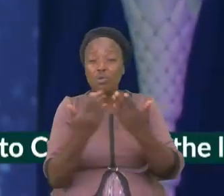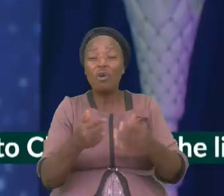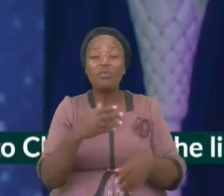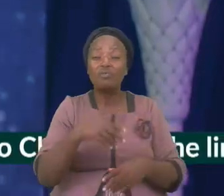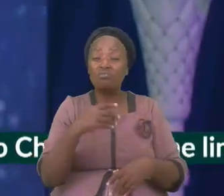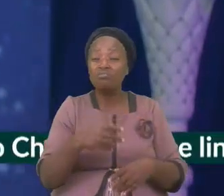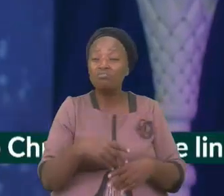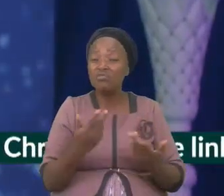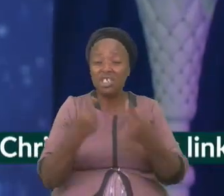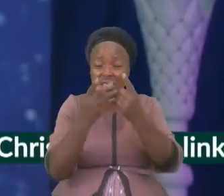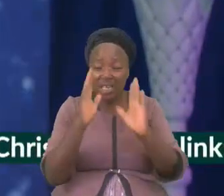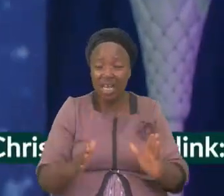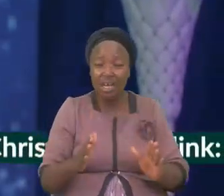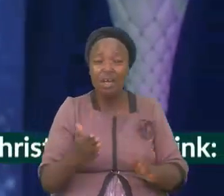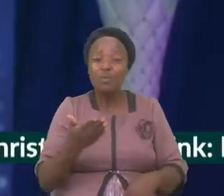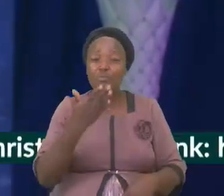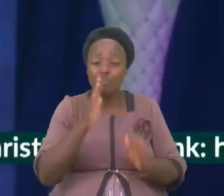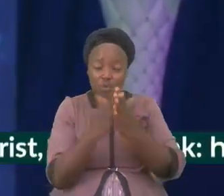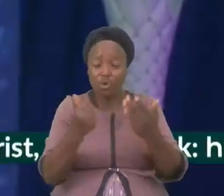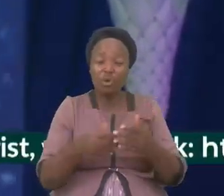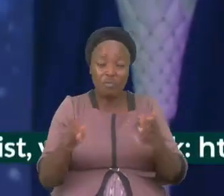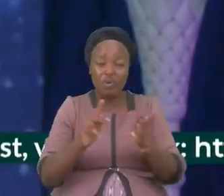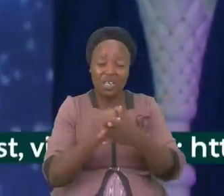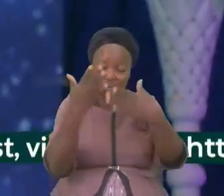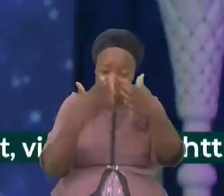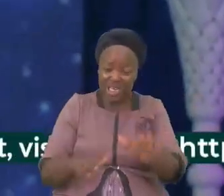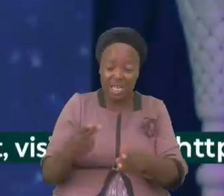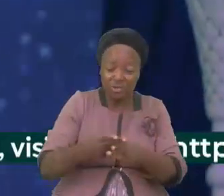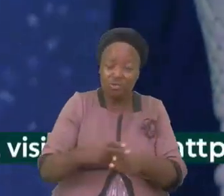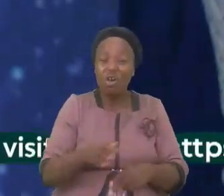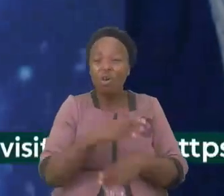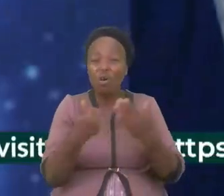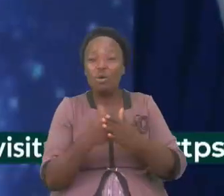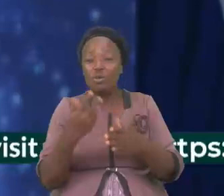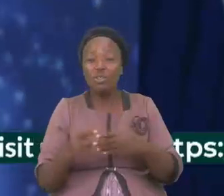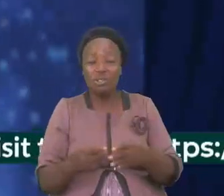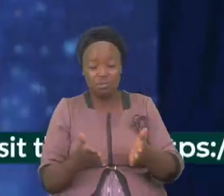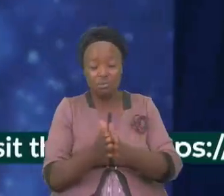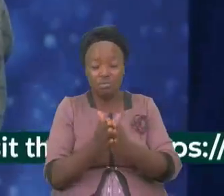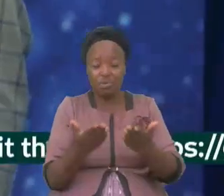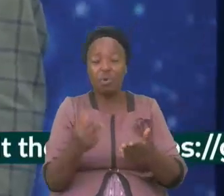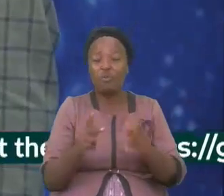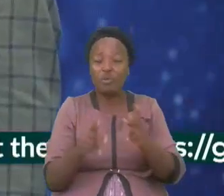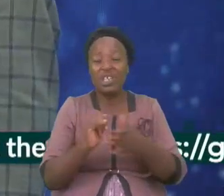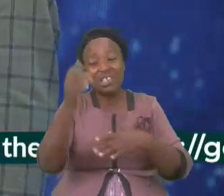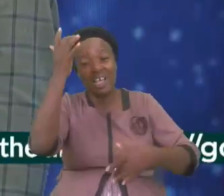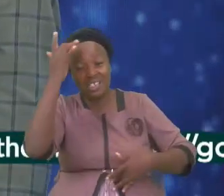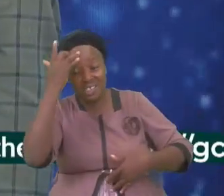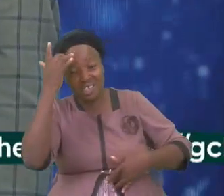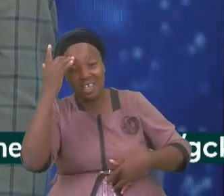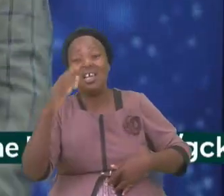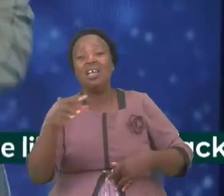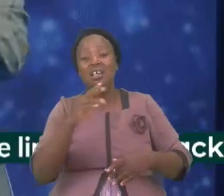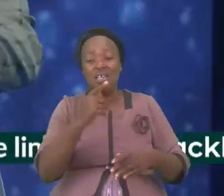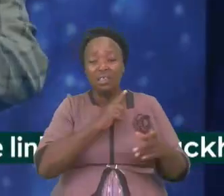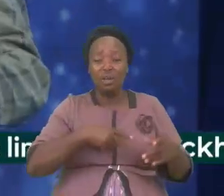the incurable, incurably sick people. He'll take your name out of that and bring your name into